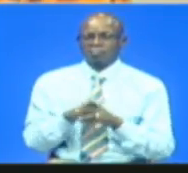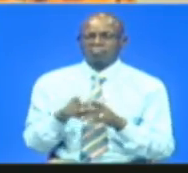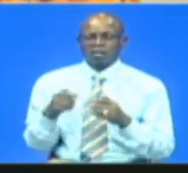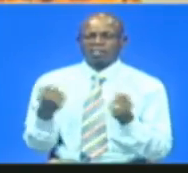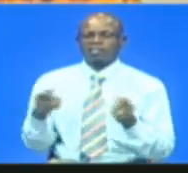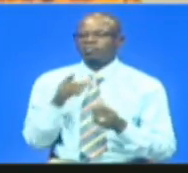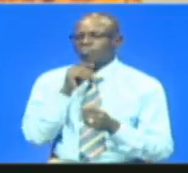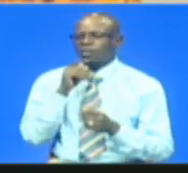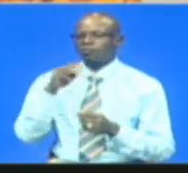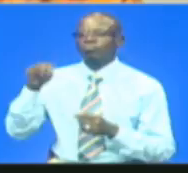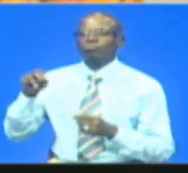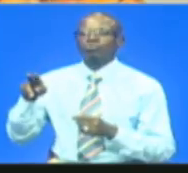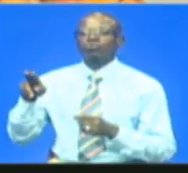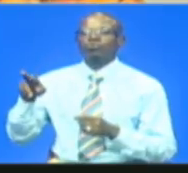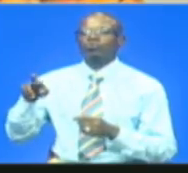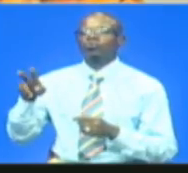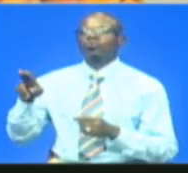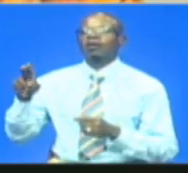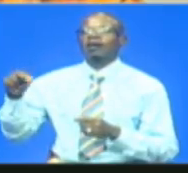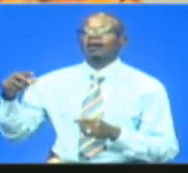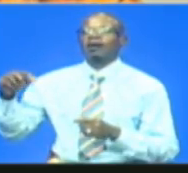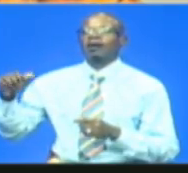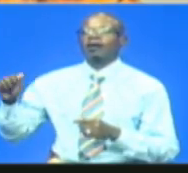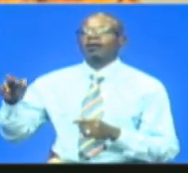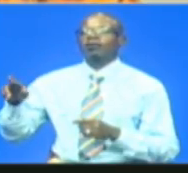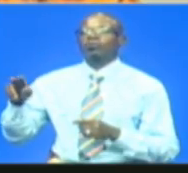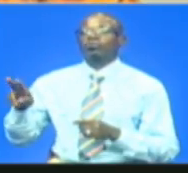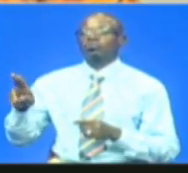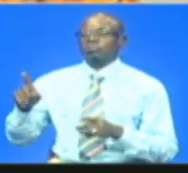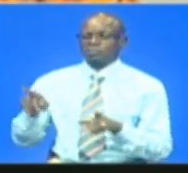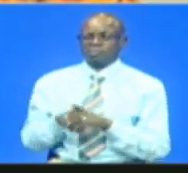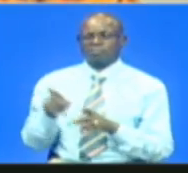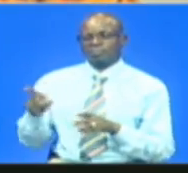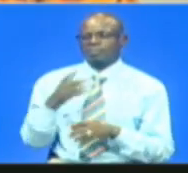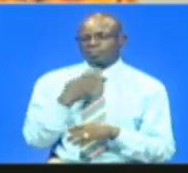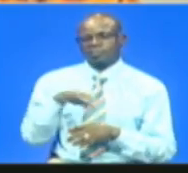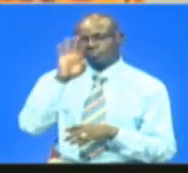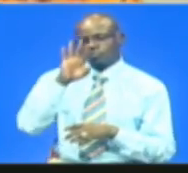disappointing in that, of course, one would have wanted to see